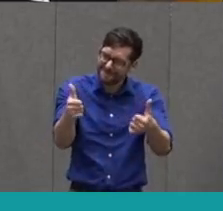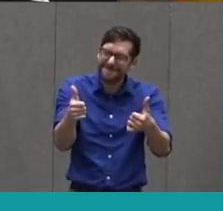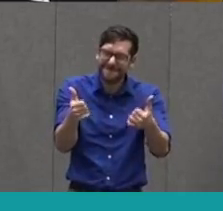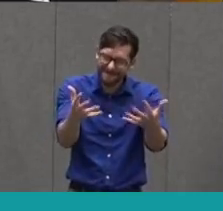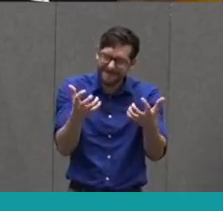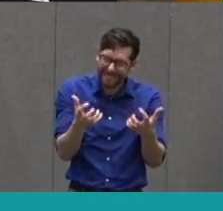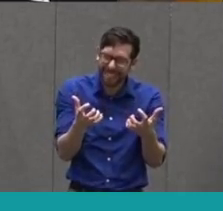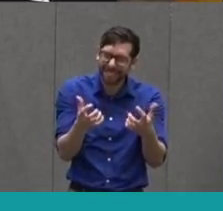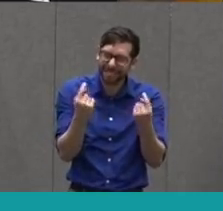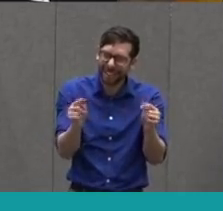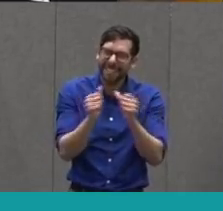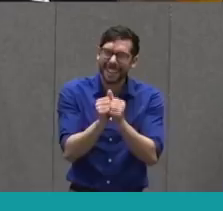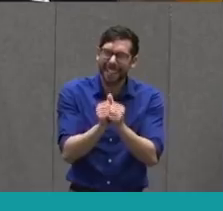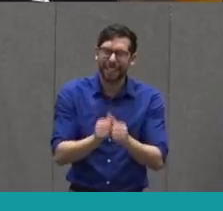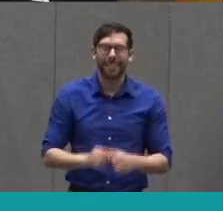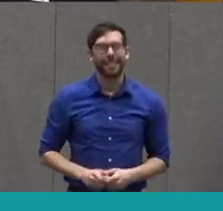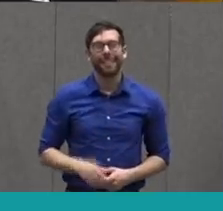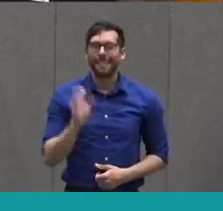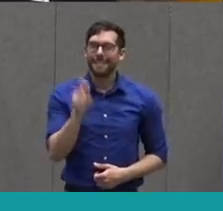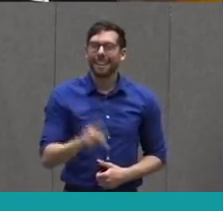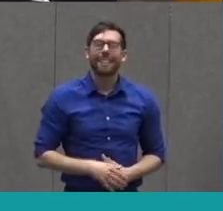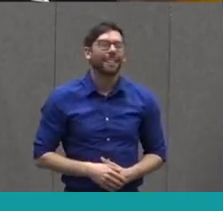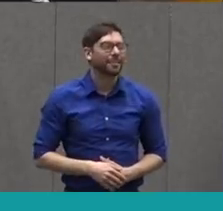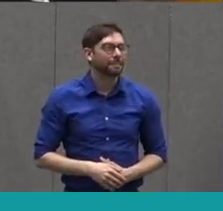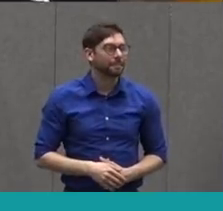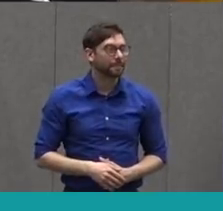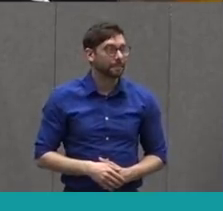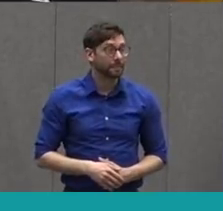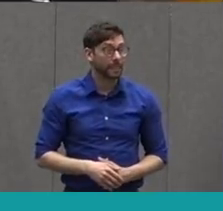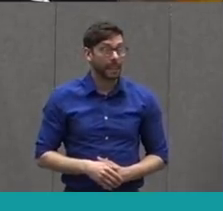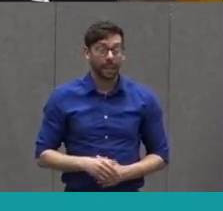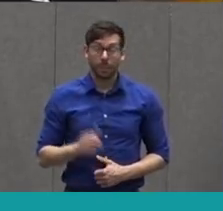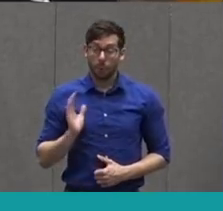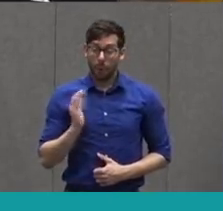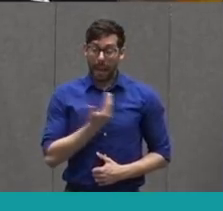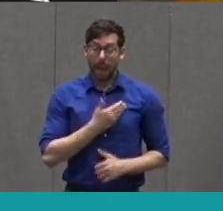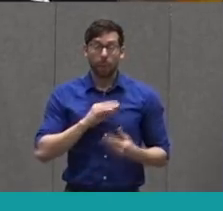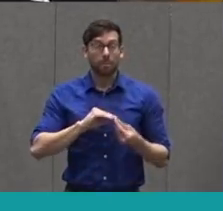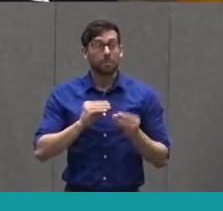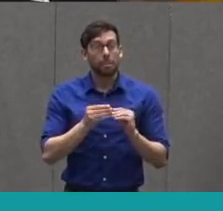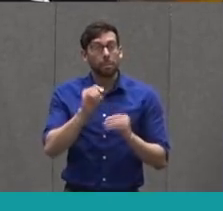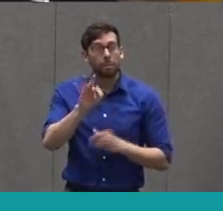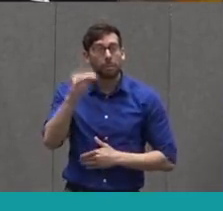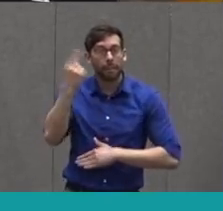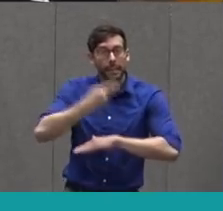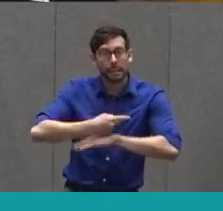right, 1,000 more than our number of the day, which was